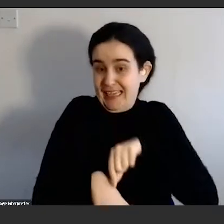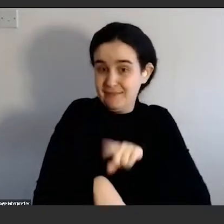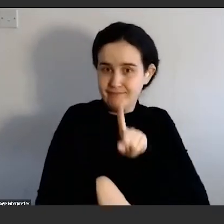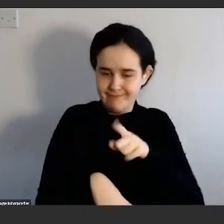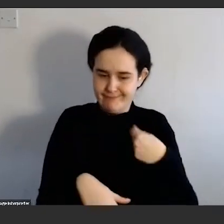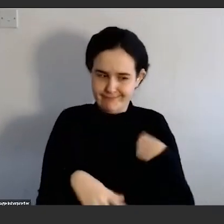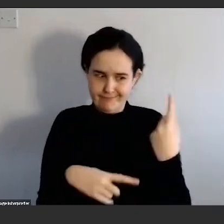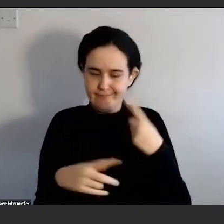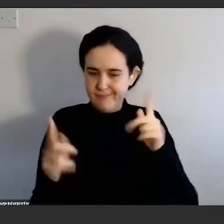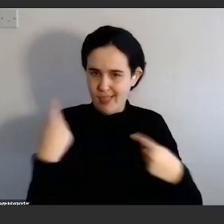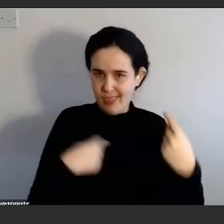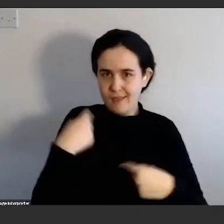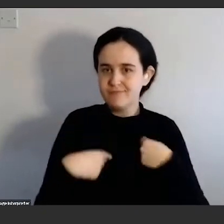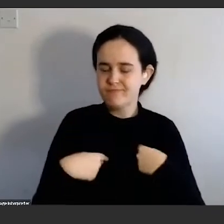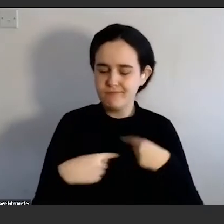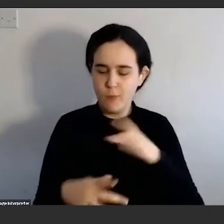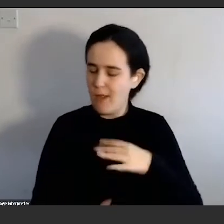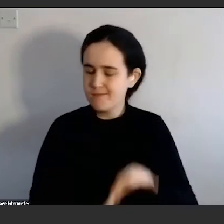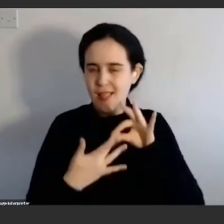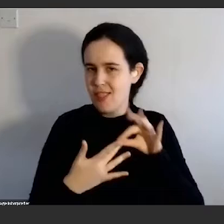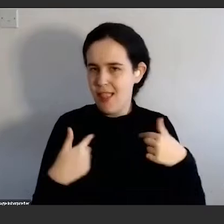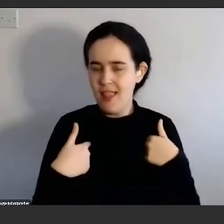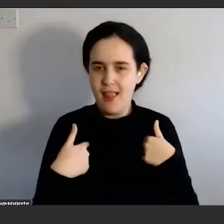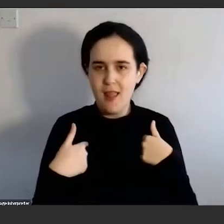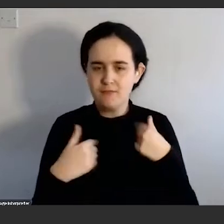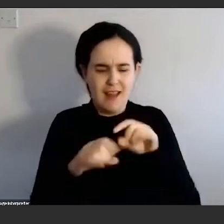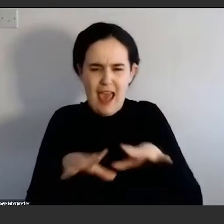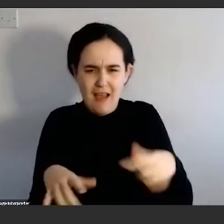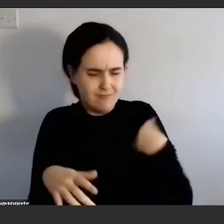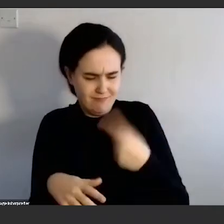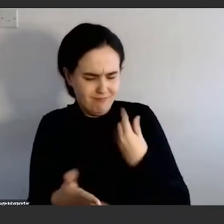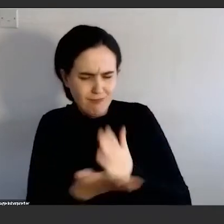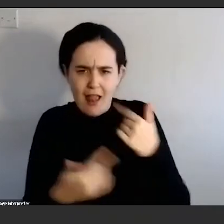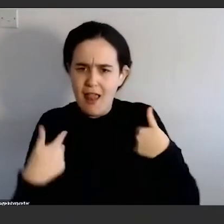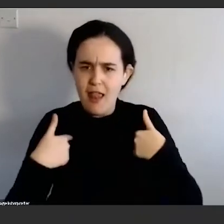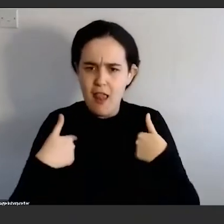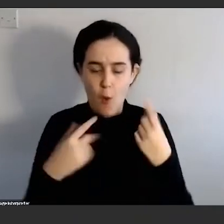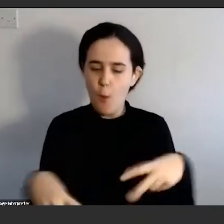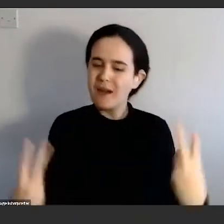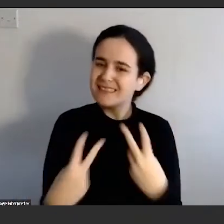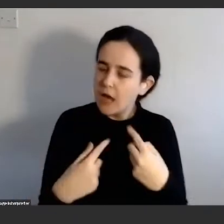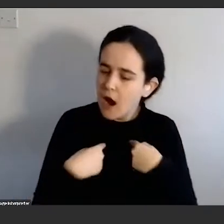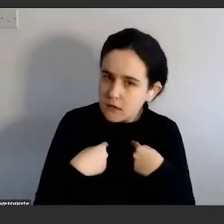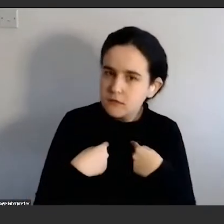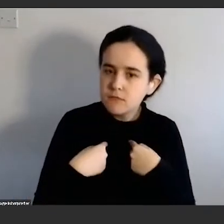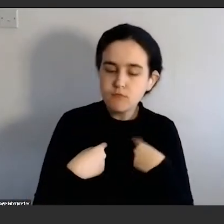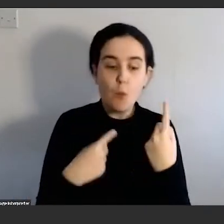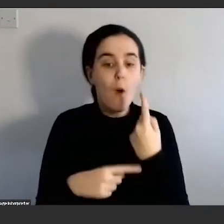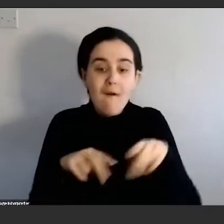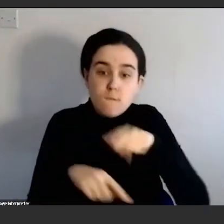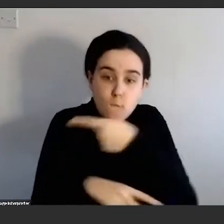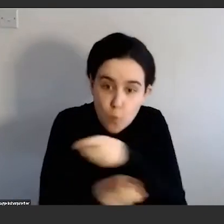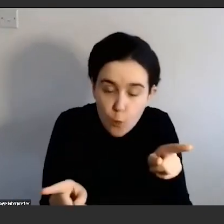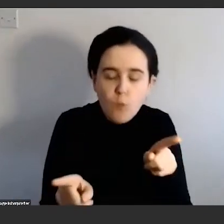nostra realtà. And only when you see us. Wonderfully ordinary. Wonderfully human. Only then Can we all break down